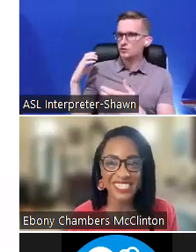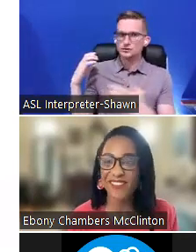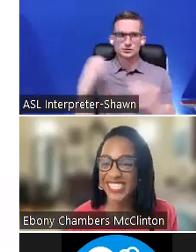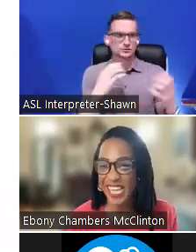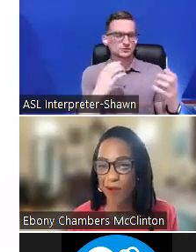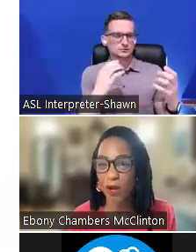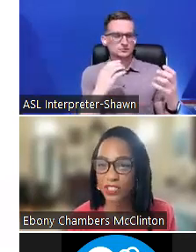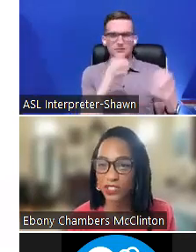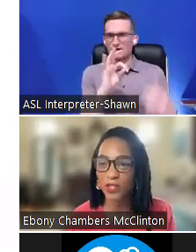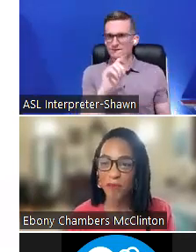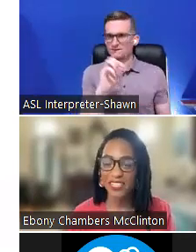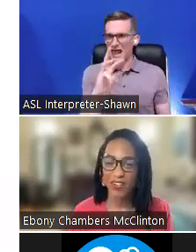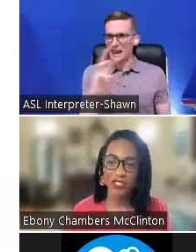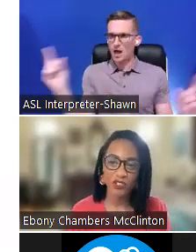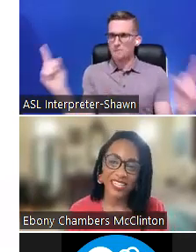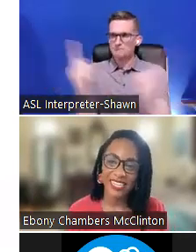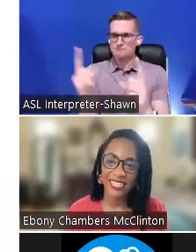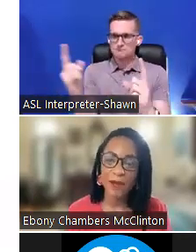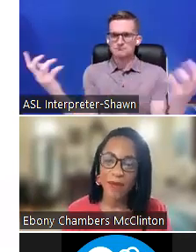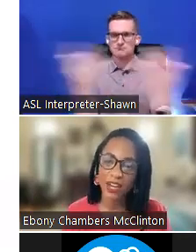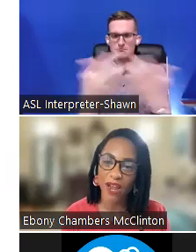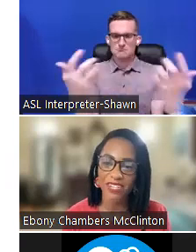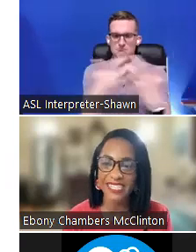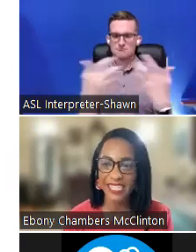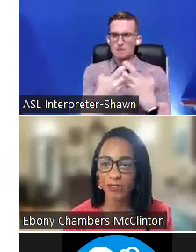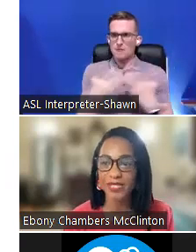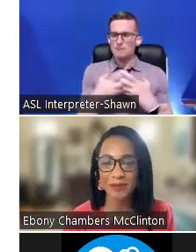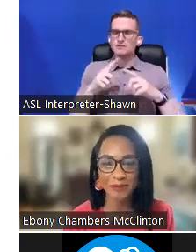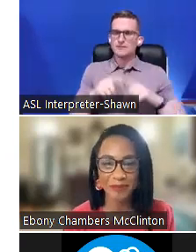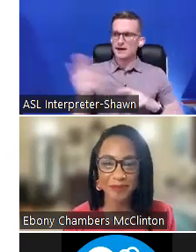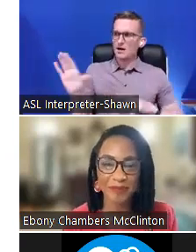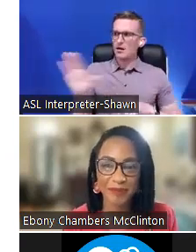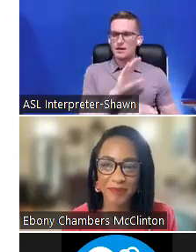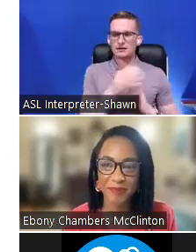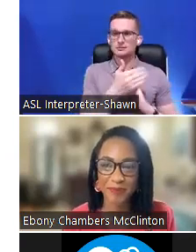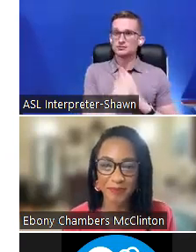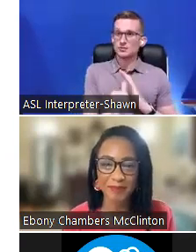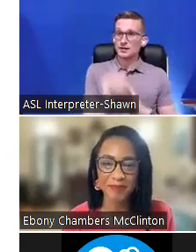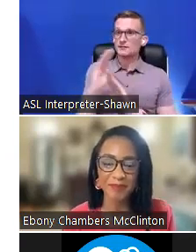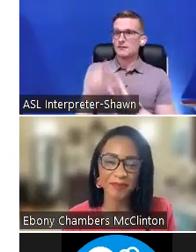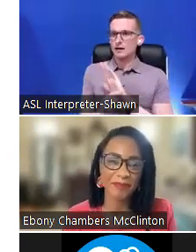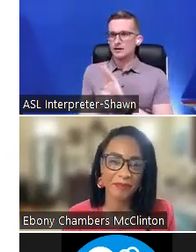everyone receives the same coach. It's really based on strengths and background and skills.